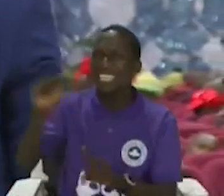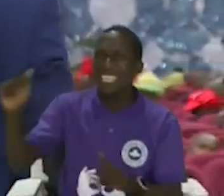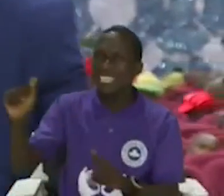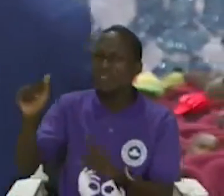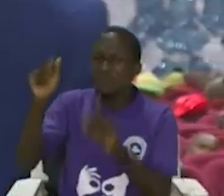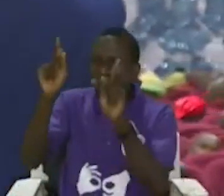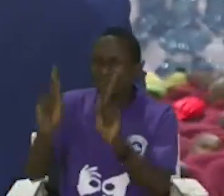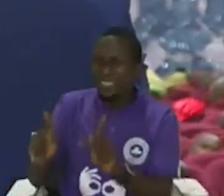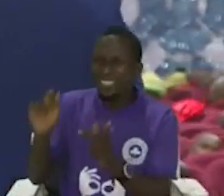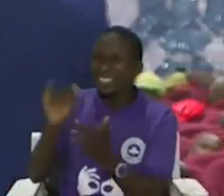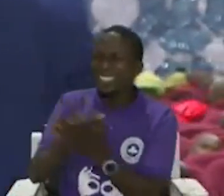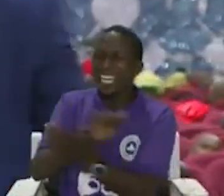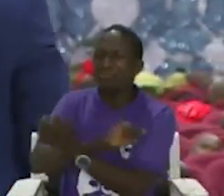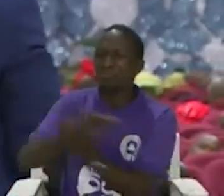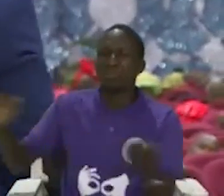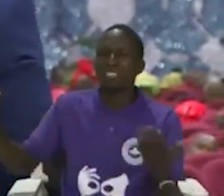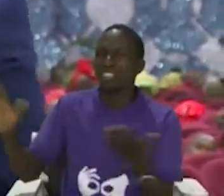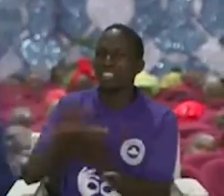perish.